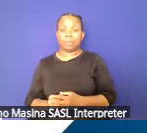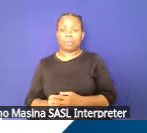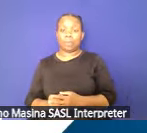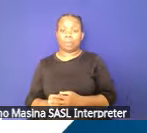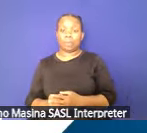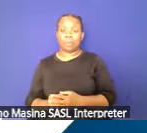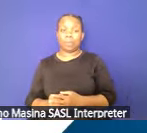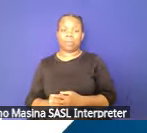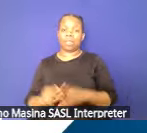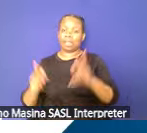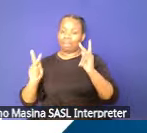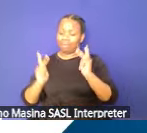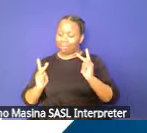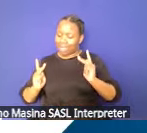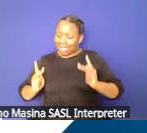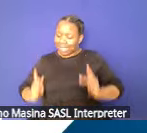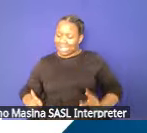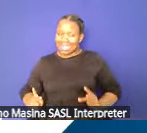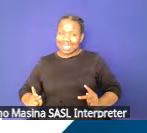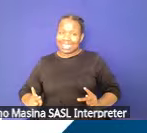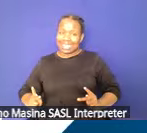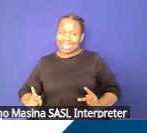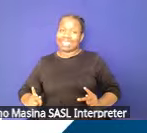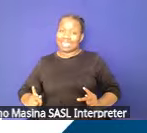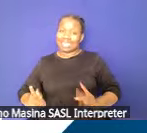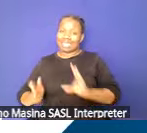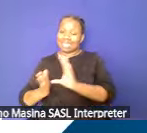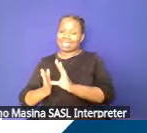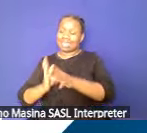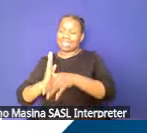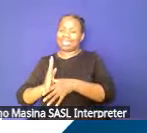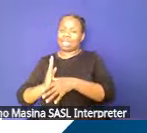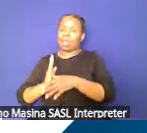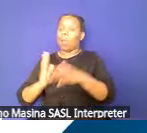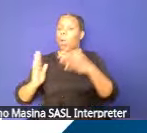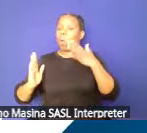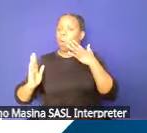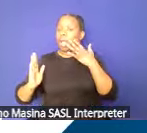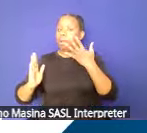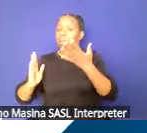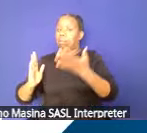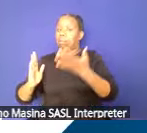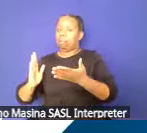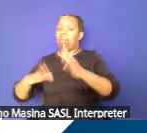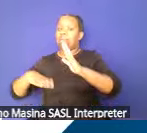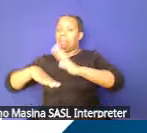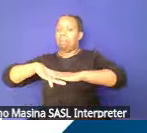a physical impairment. It is when it is mild.